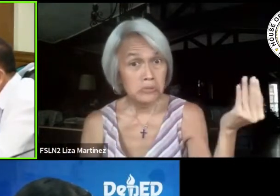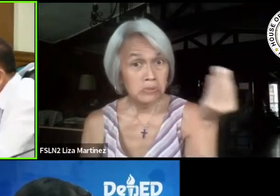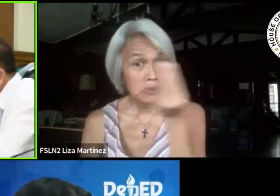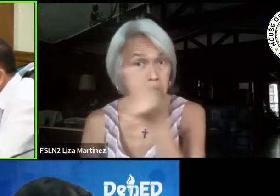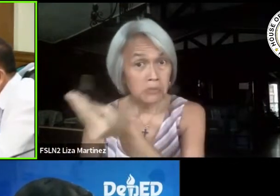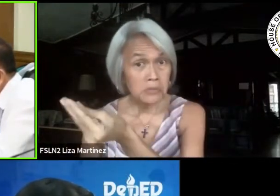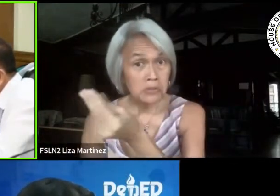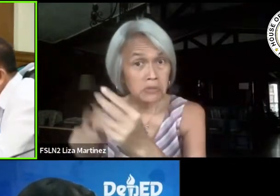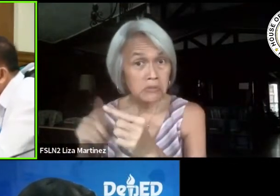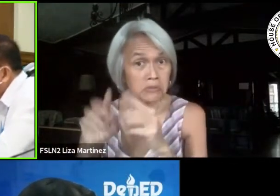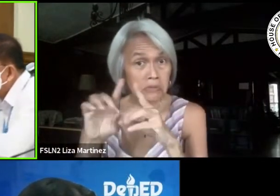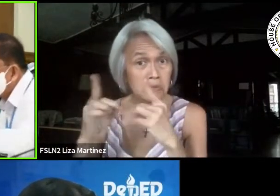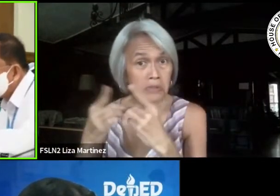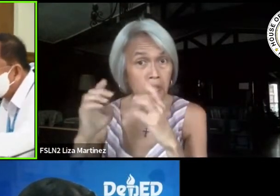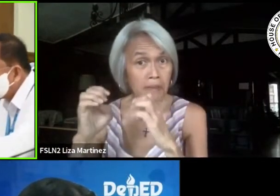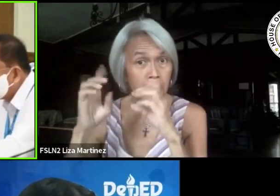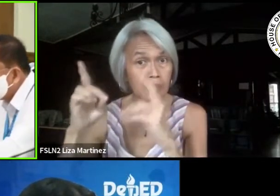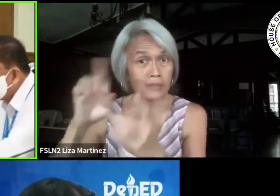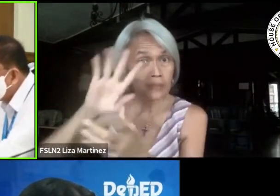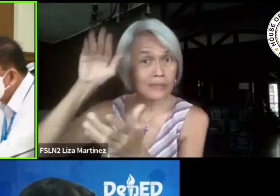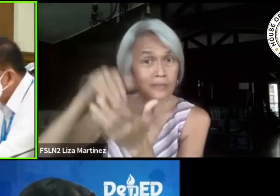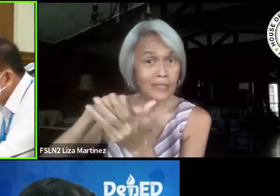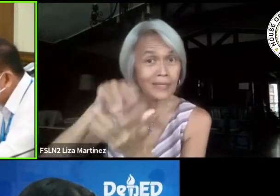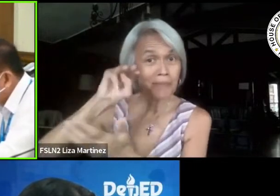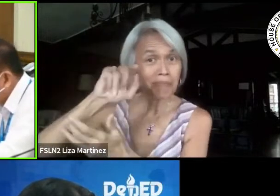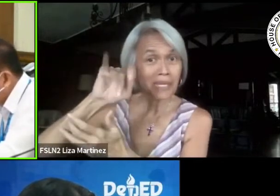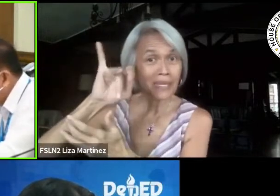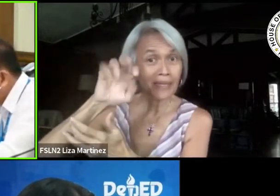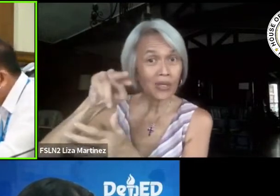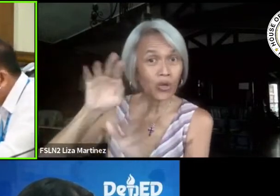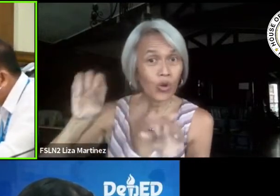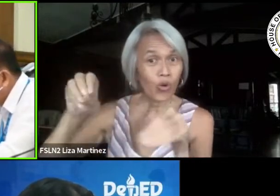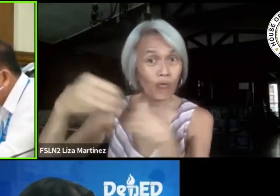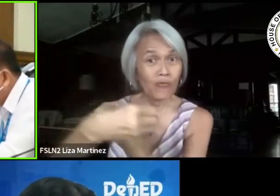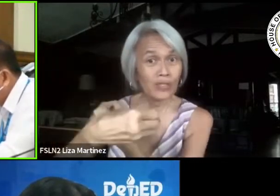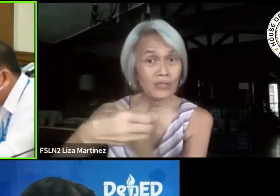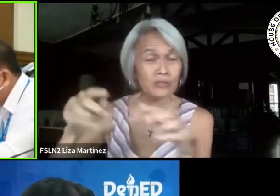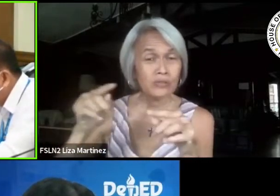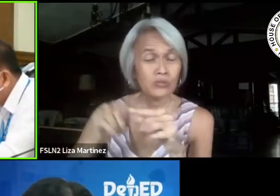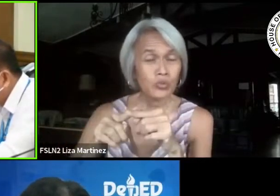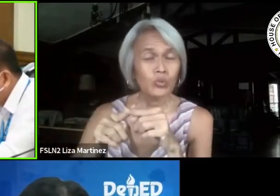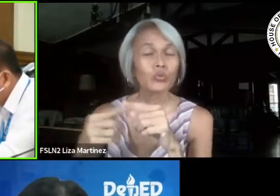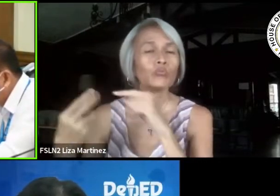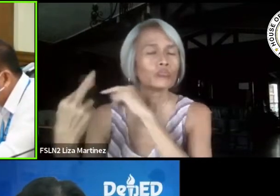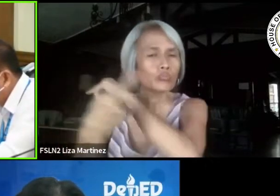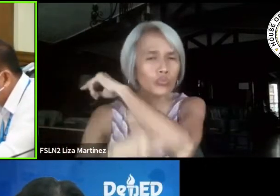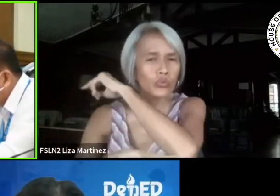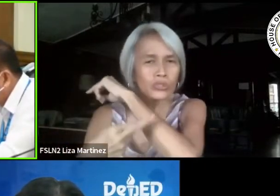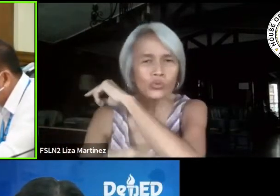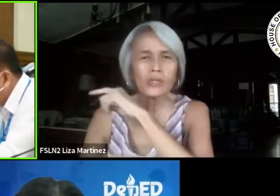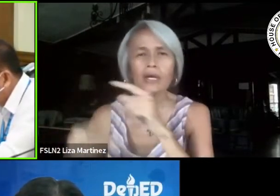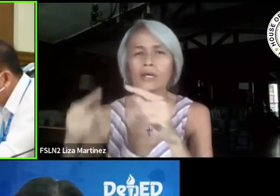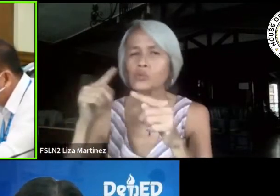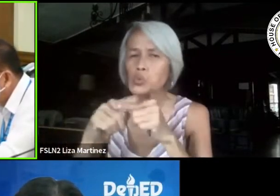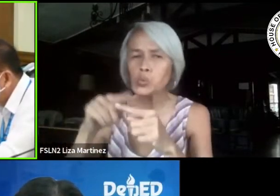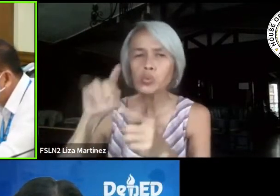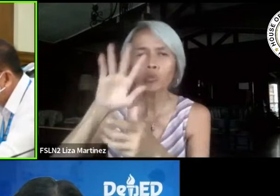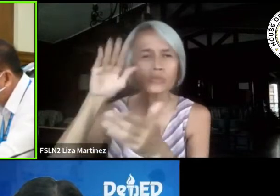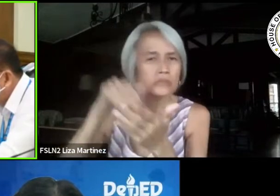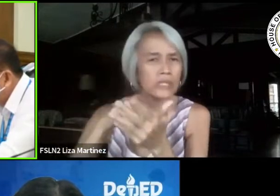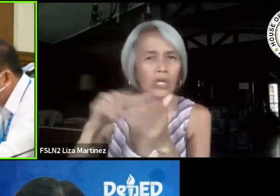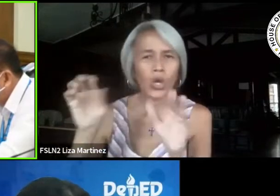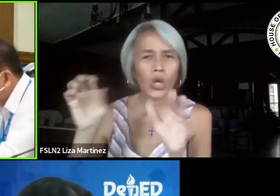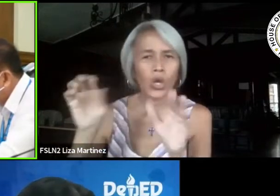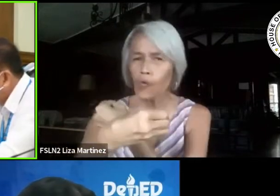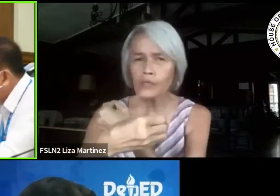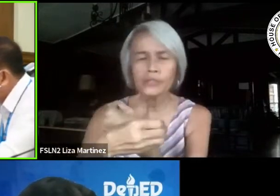bawat, una-una, from the principal to the superintendent to the regional director to the central office. Para in